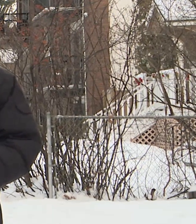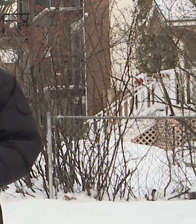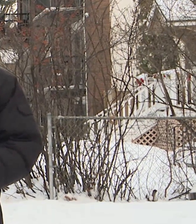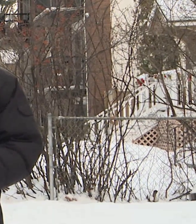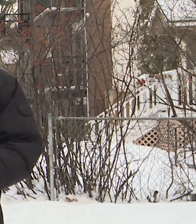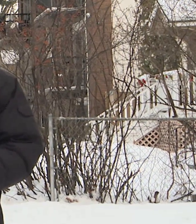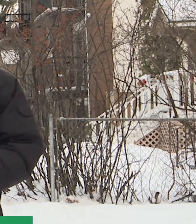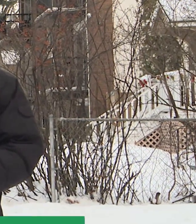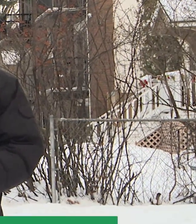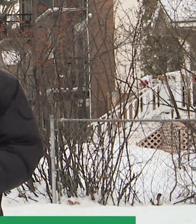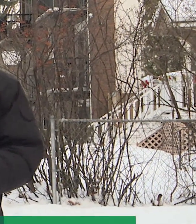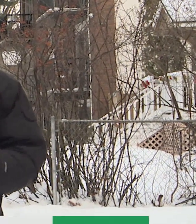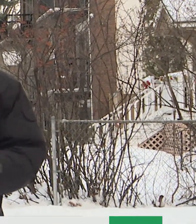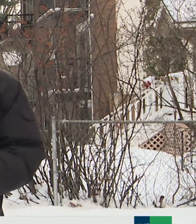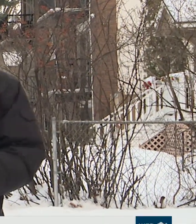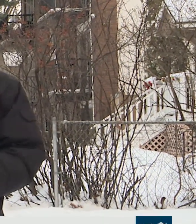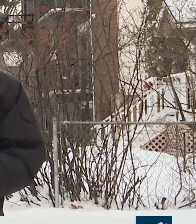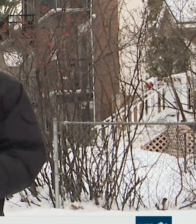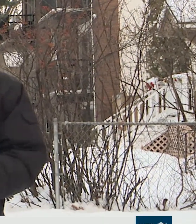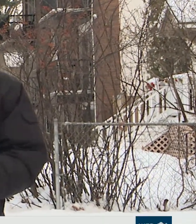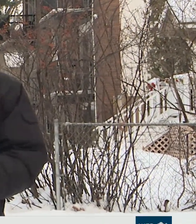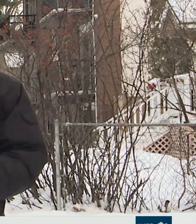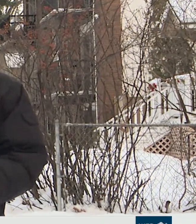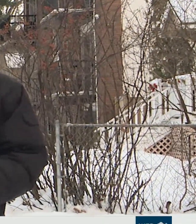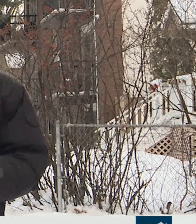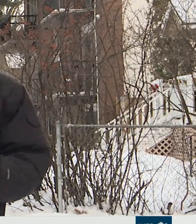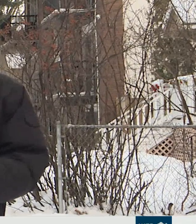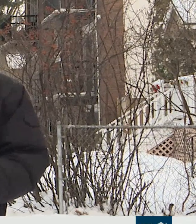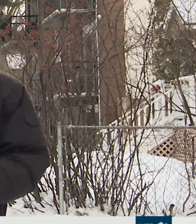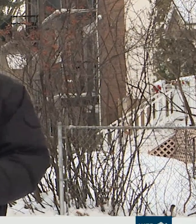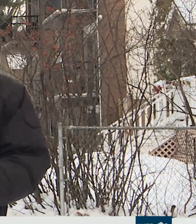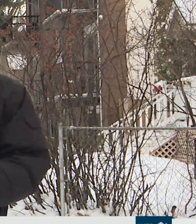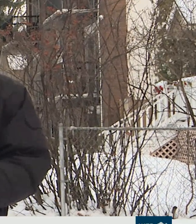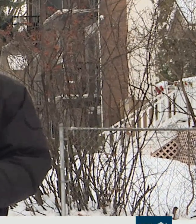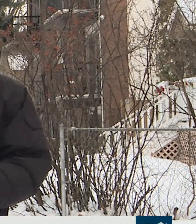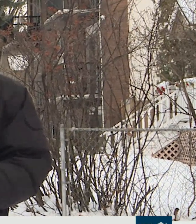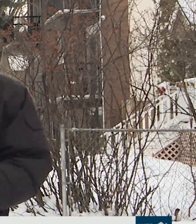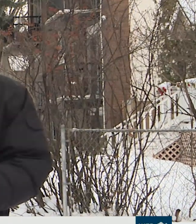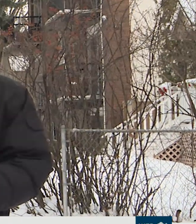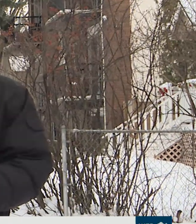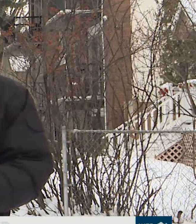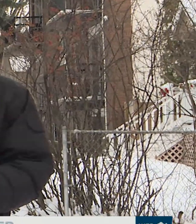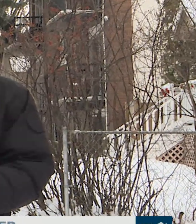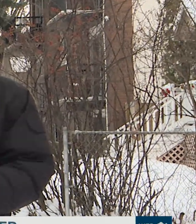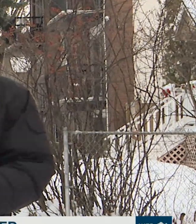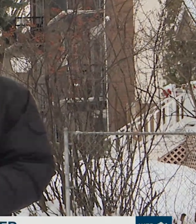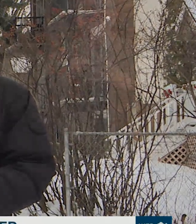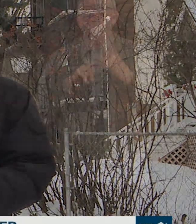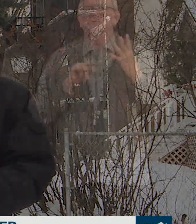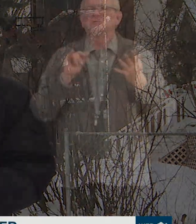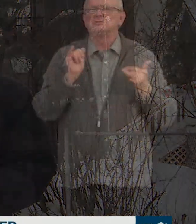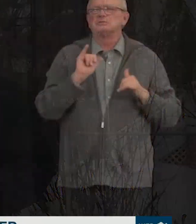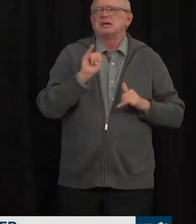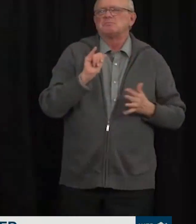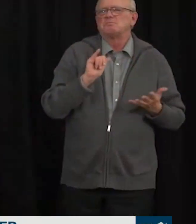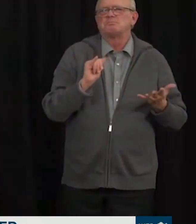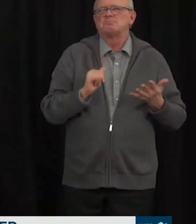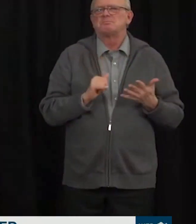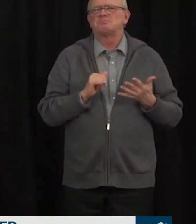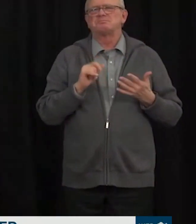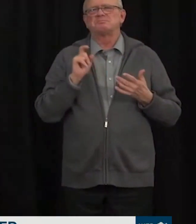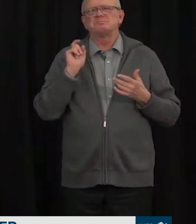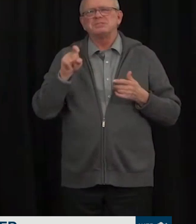The premier has a history of saying no to the massive job-ending lockdowns called for by some of Alberta's healthcare professionals. In the fall